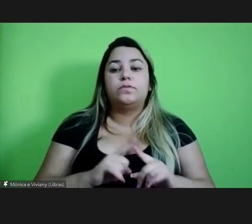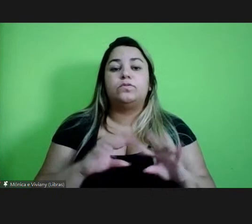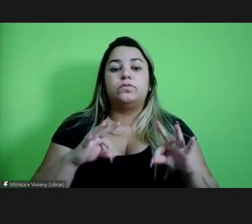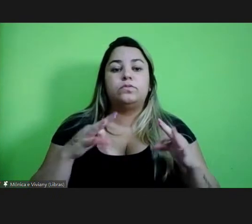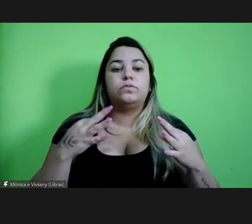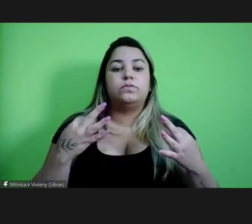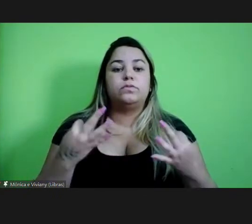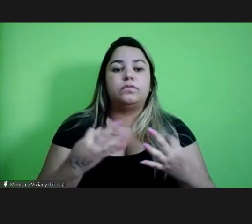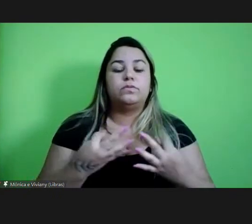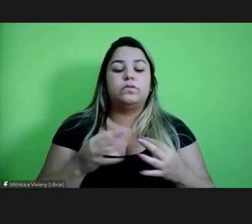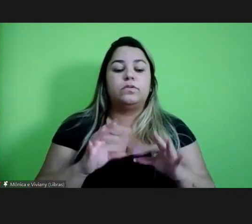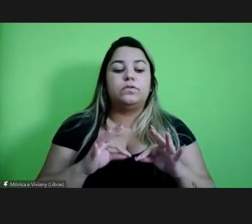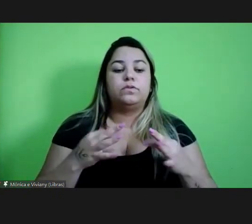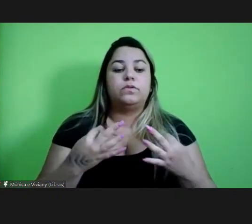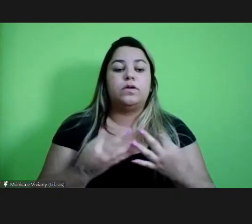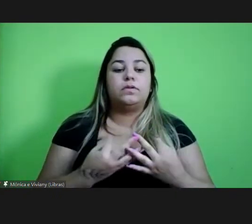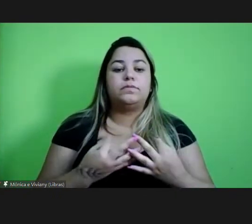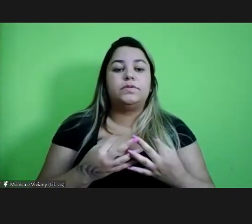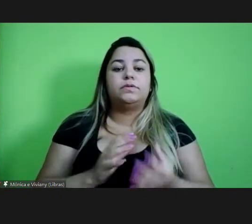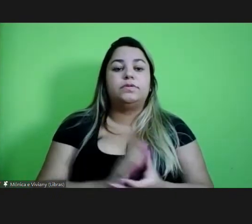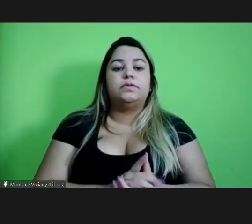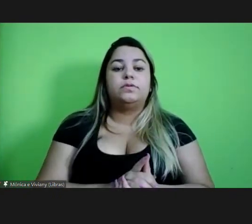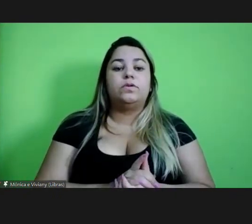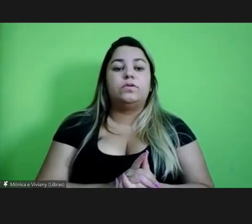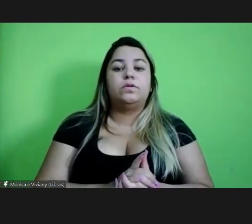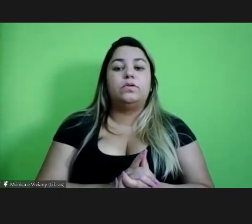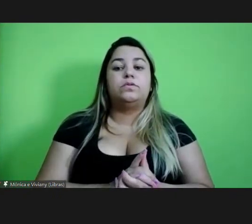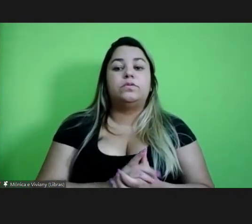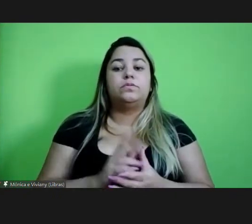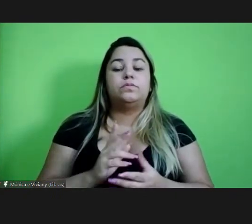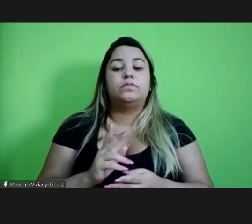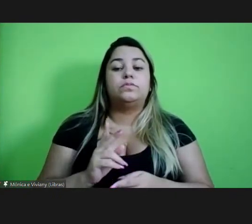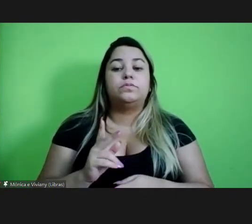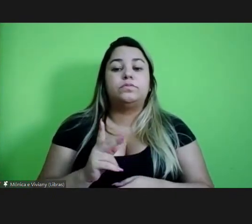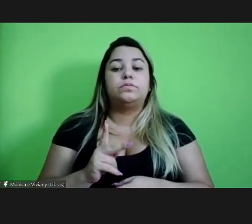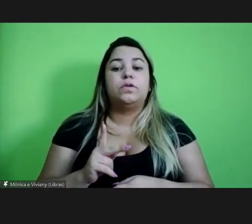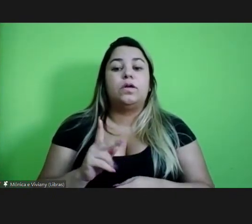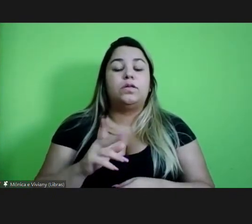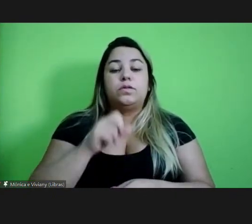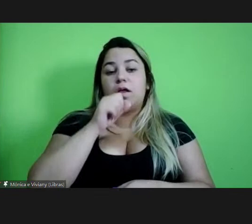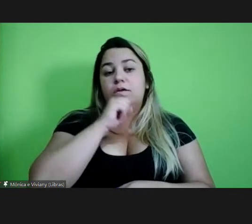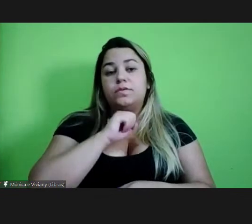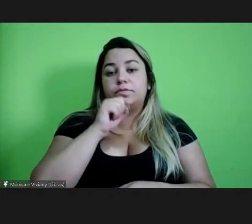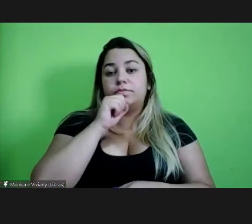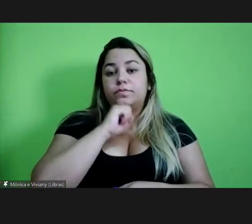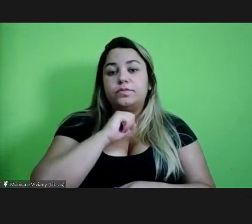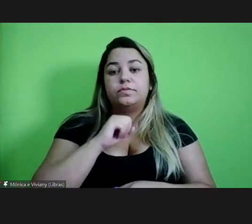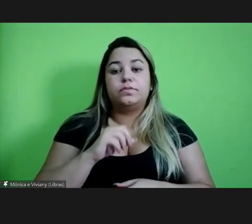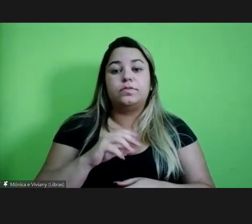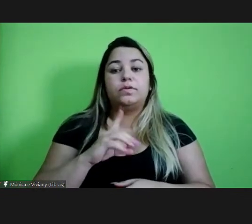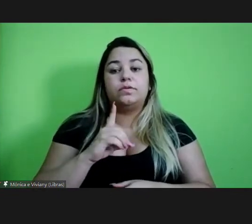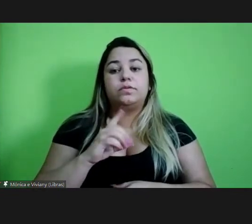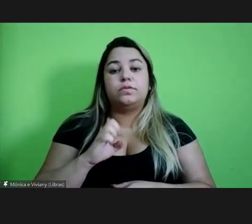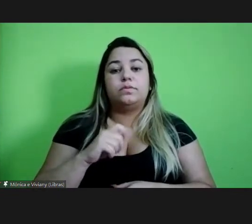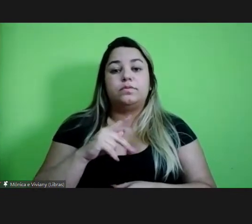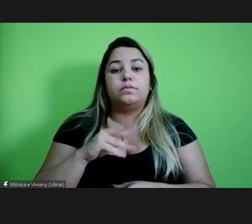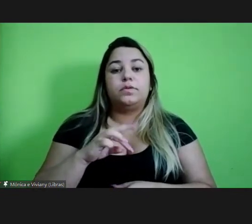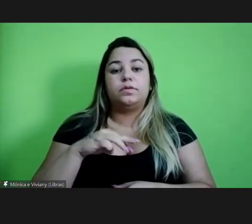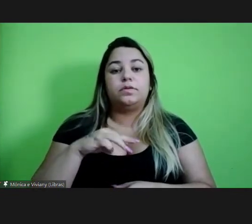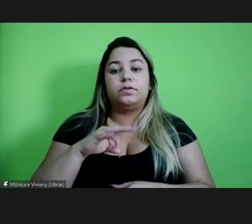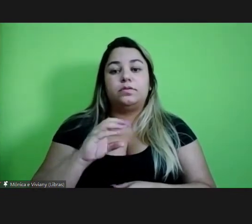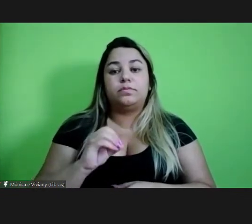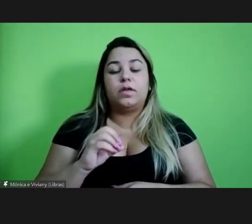but also for the entire family, considering the different public's priority groups. The children in the Department